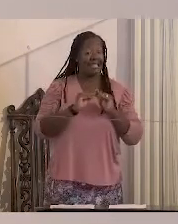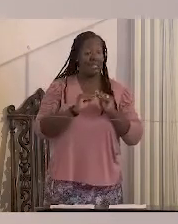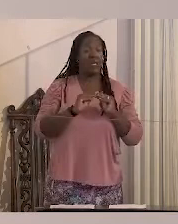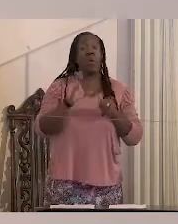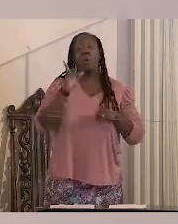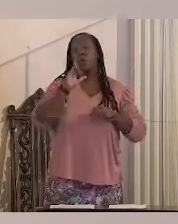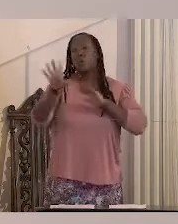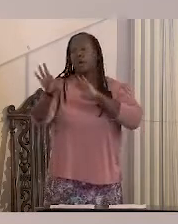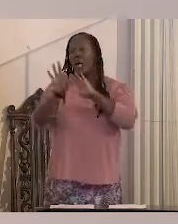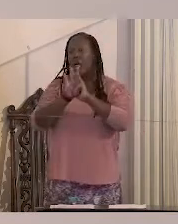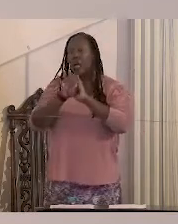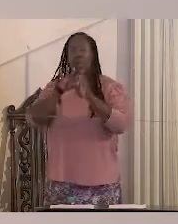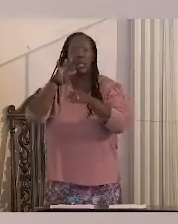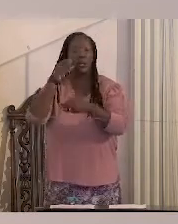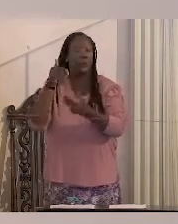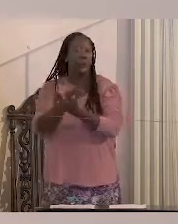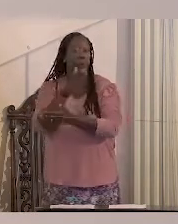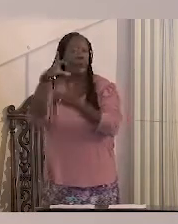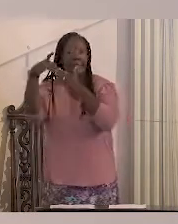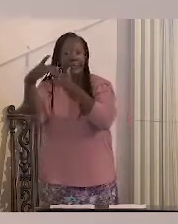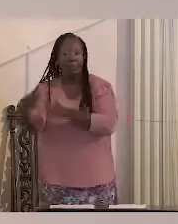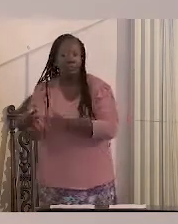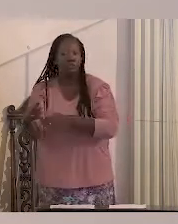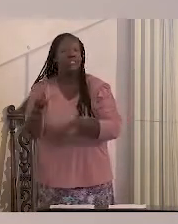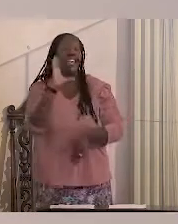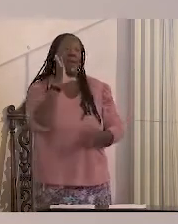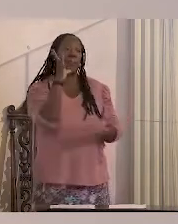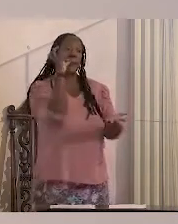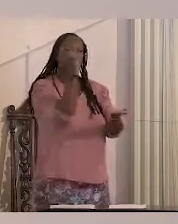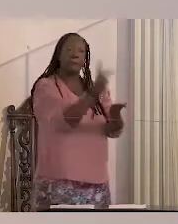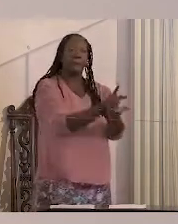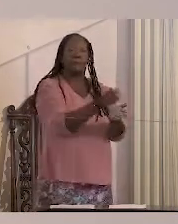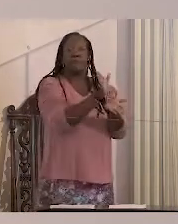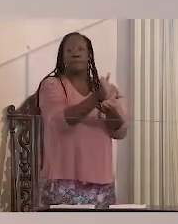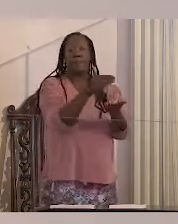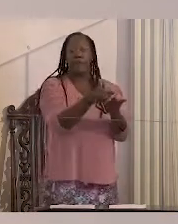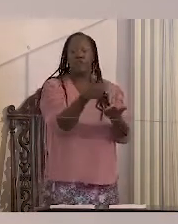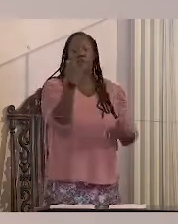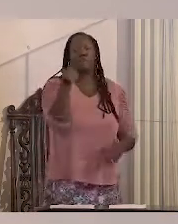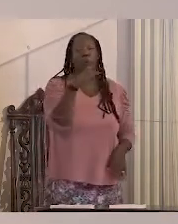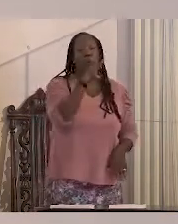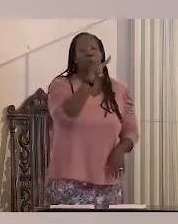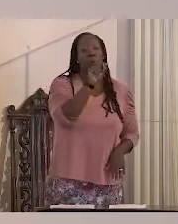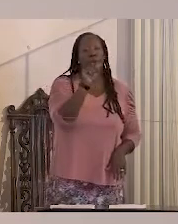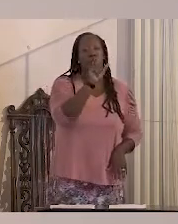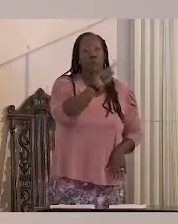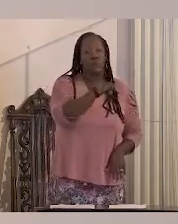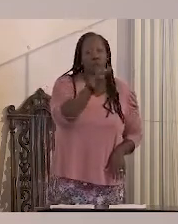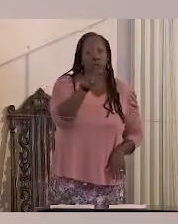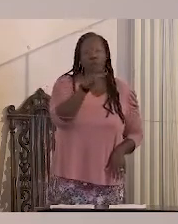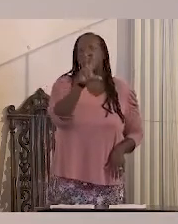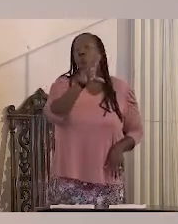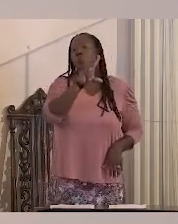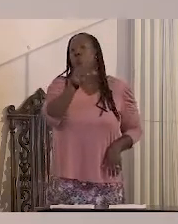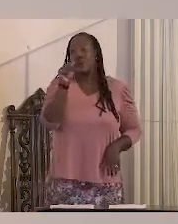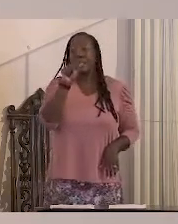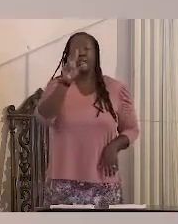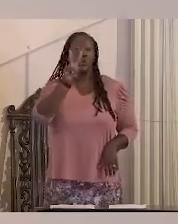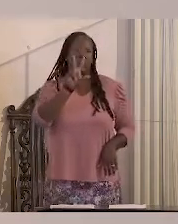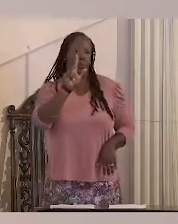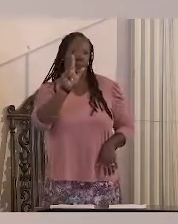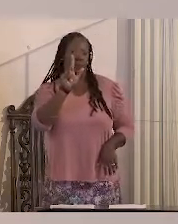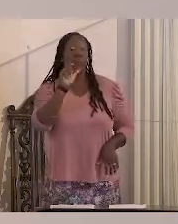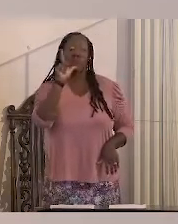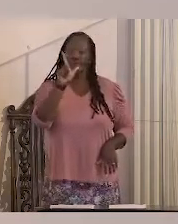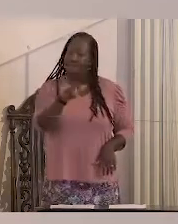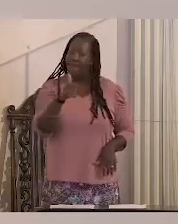new leaders and, most importantly, passes the budget for 2022-2023. So we need to ensure a quorum